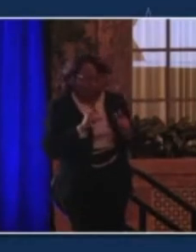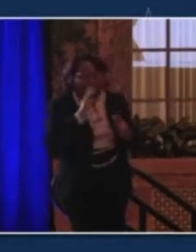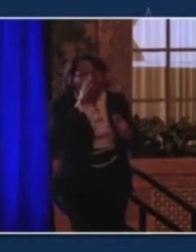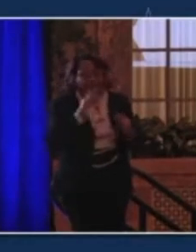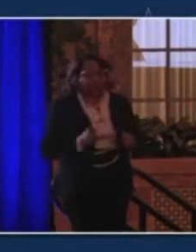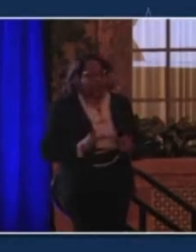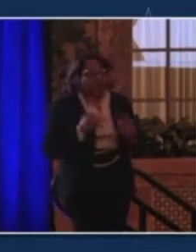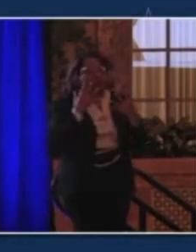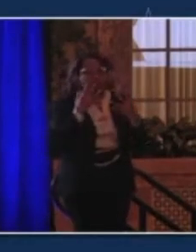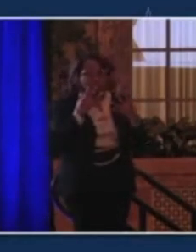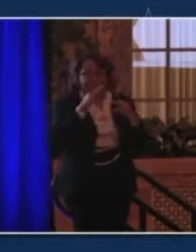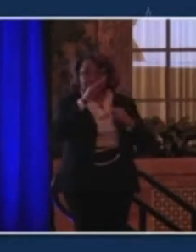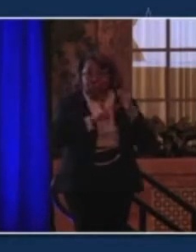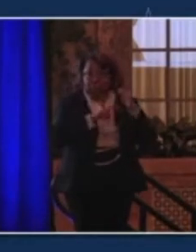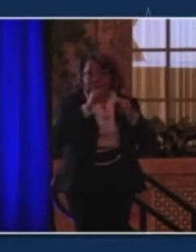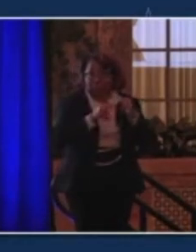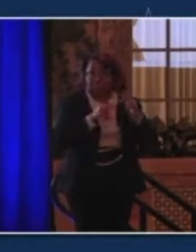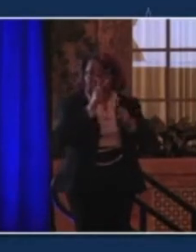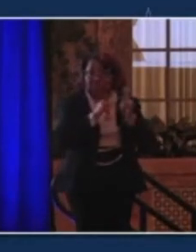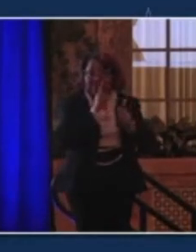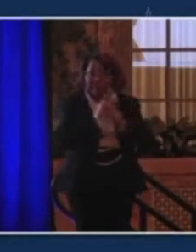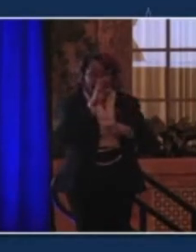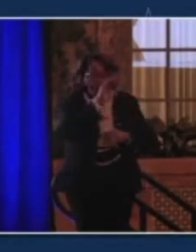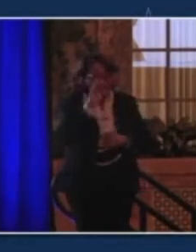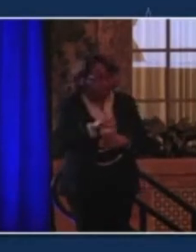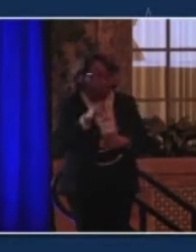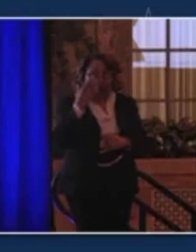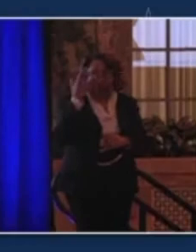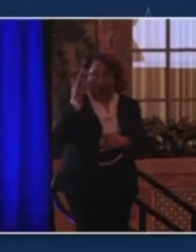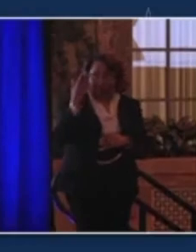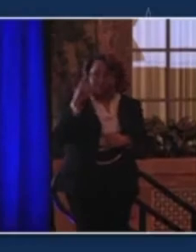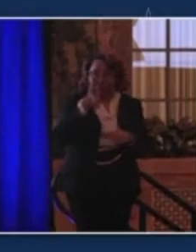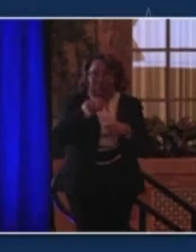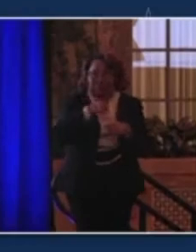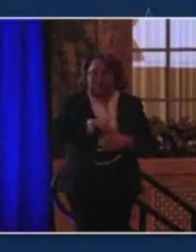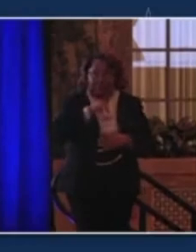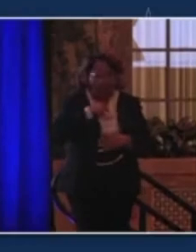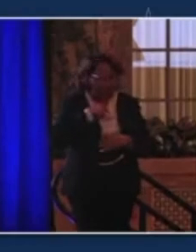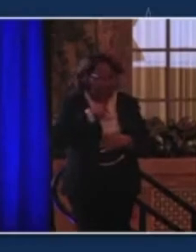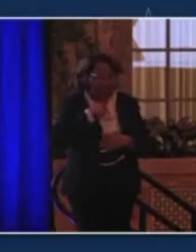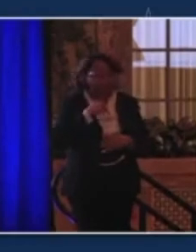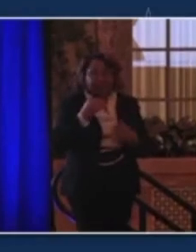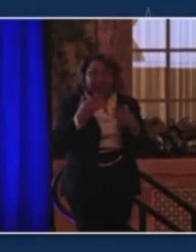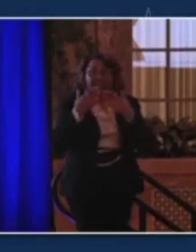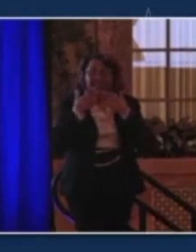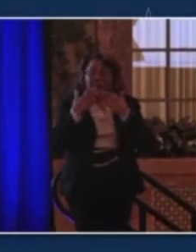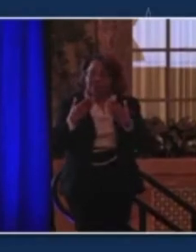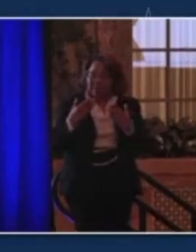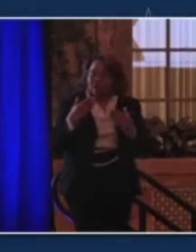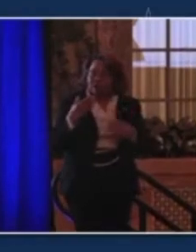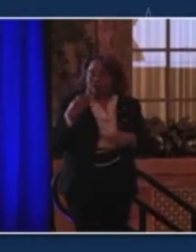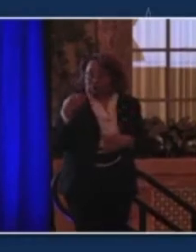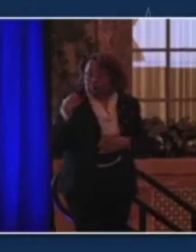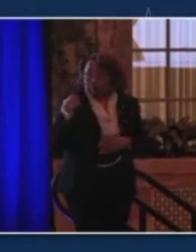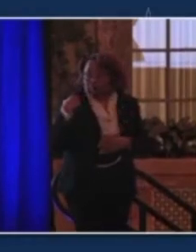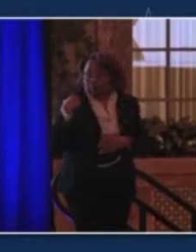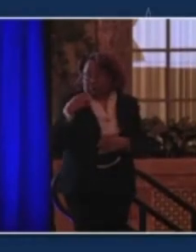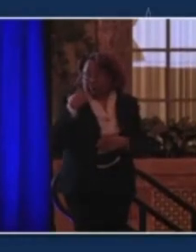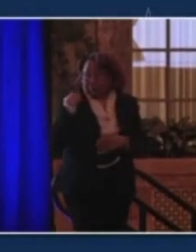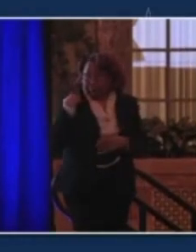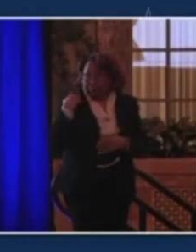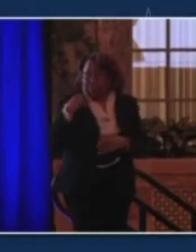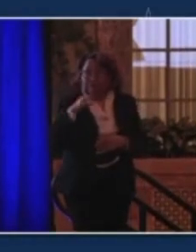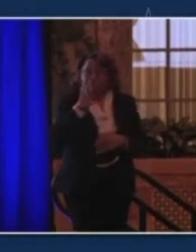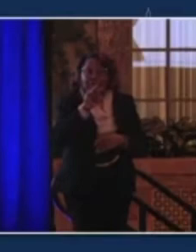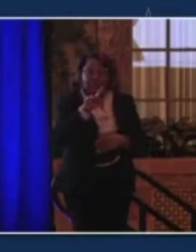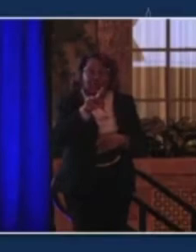build the kind of Chicago that would make him proud. Thanks to Mayor Lightfoot, the First Lady, and our co-chairs,